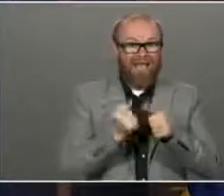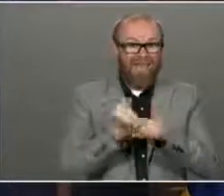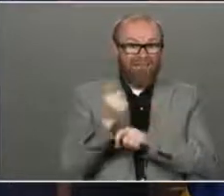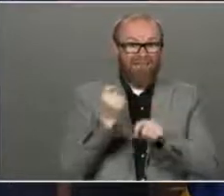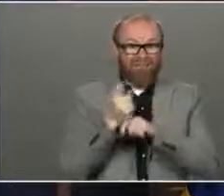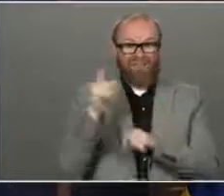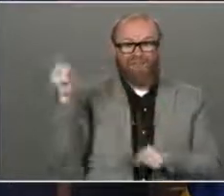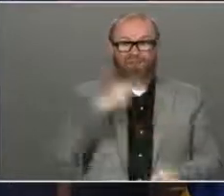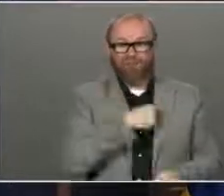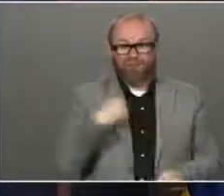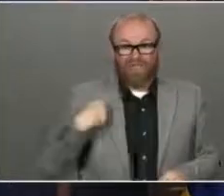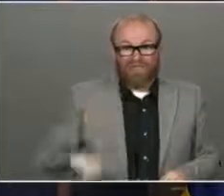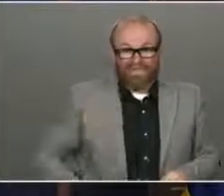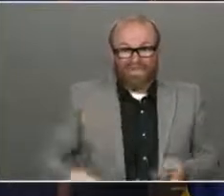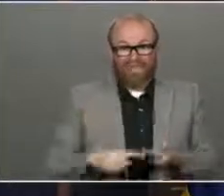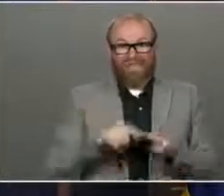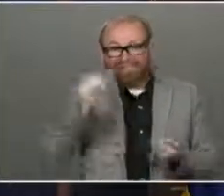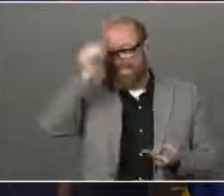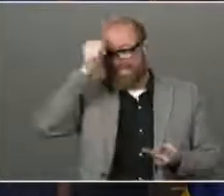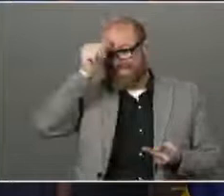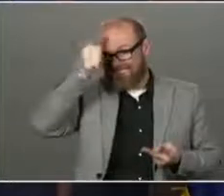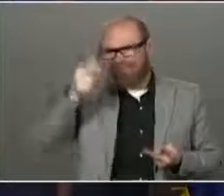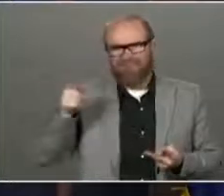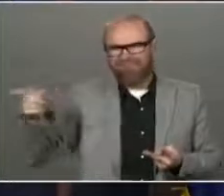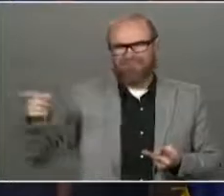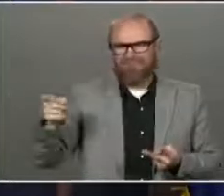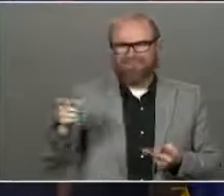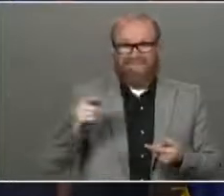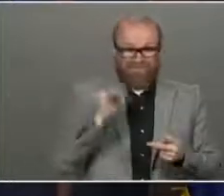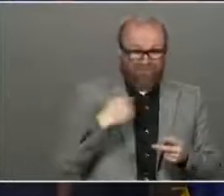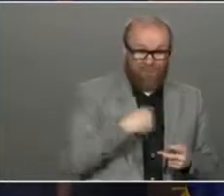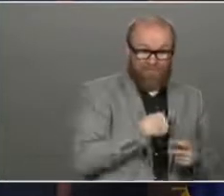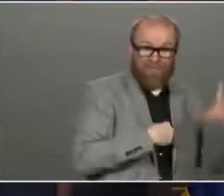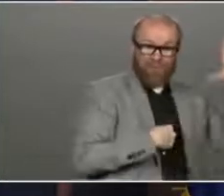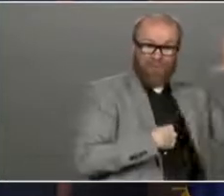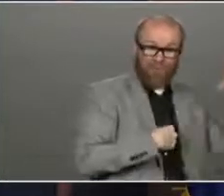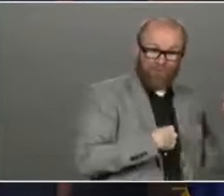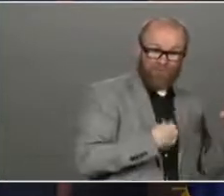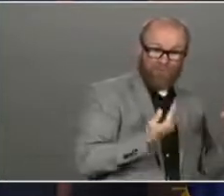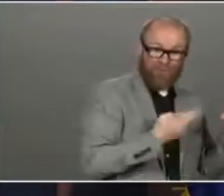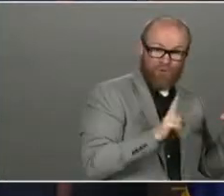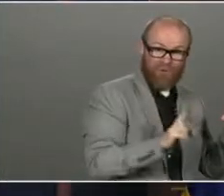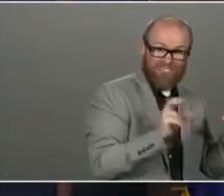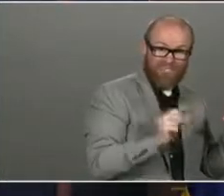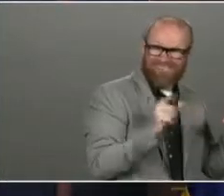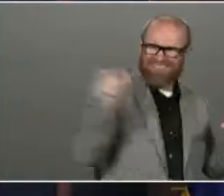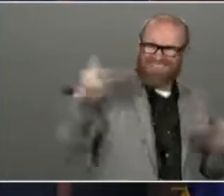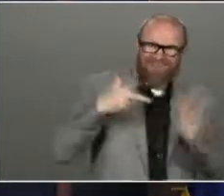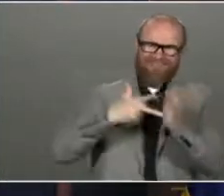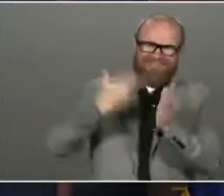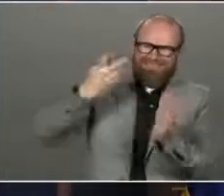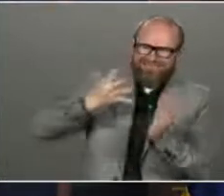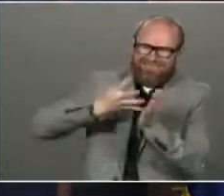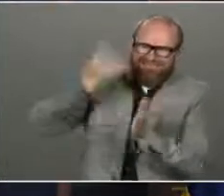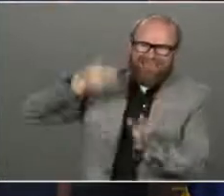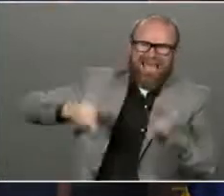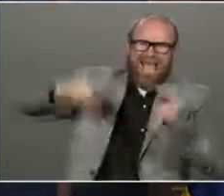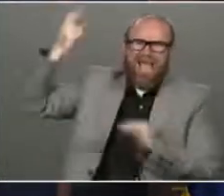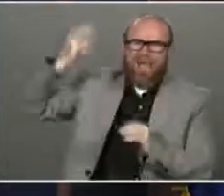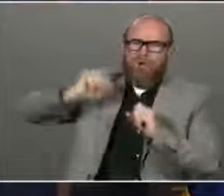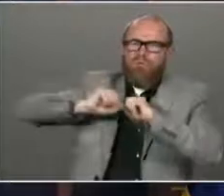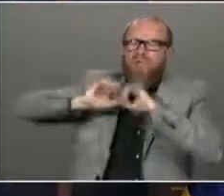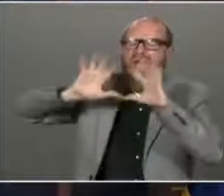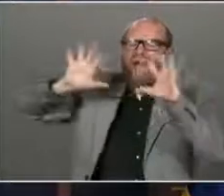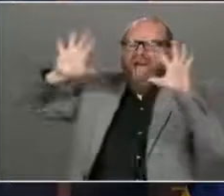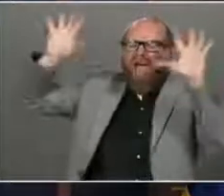3 timesing any savings, any reductions we are doing in the United States right now. So my